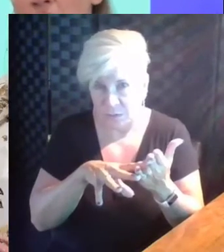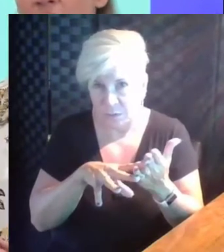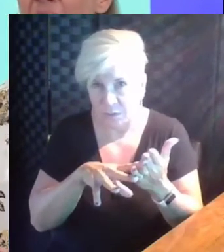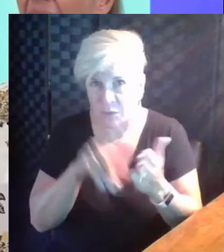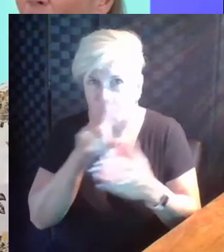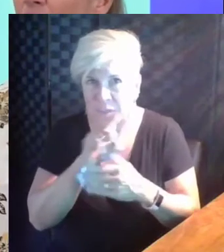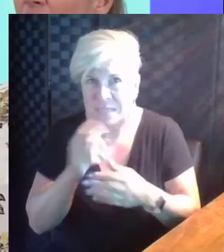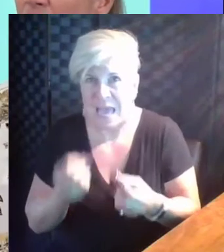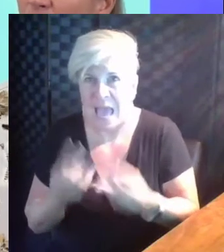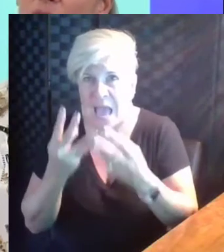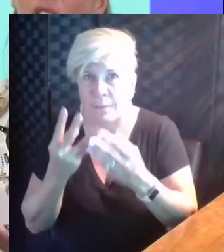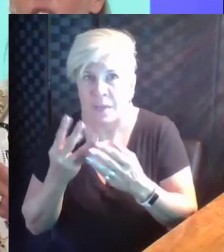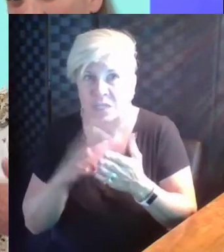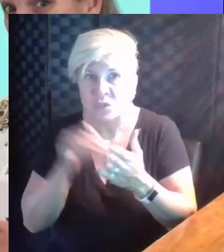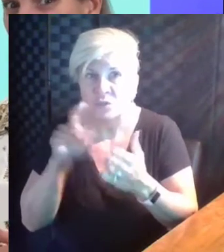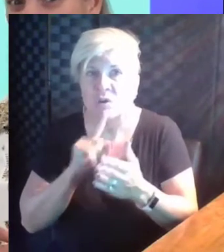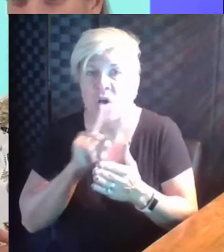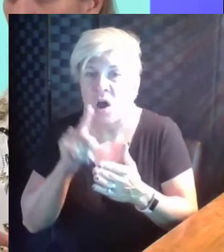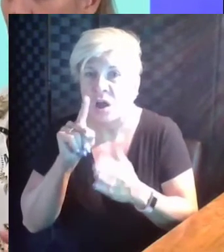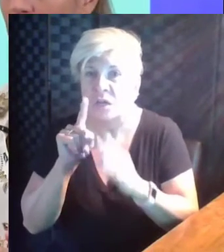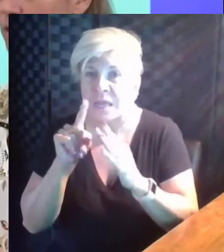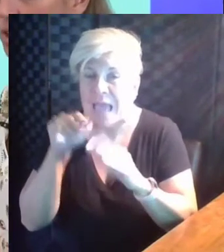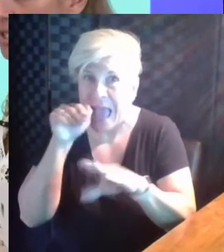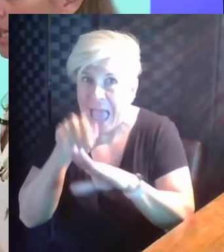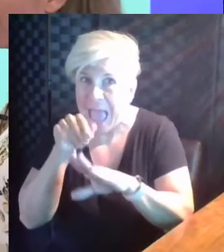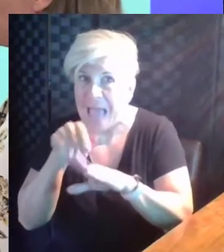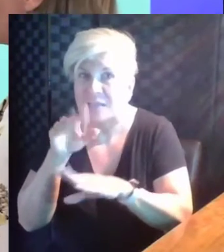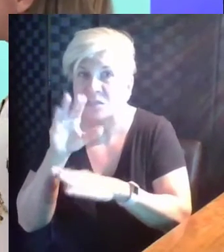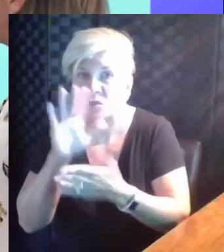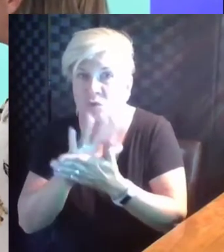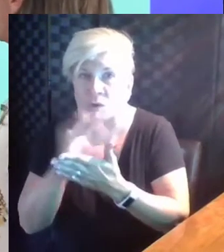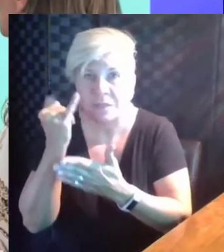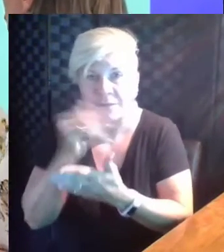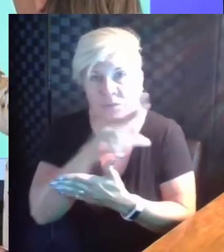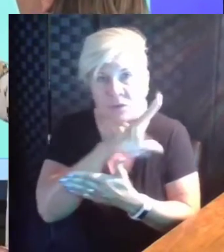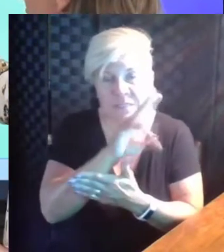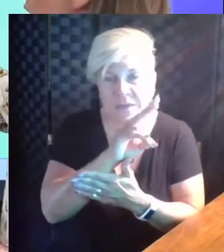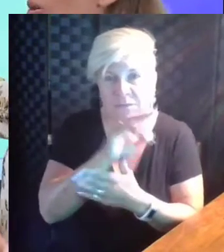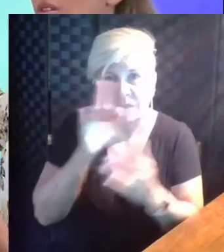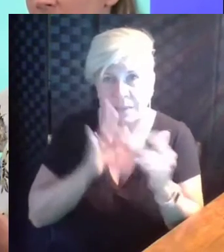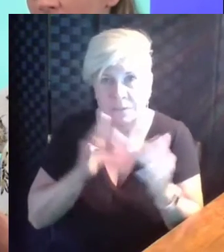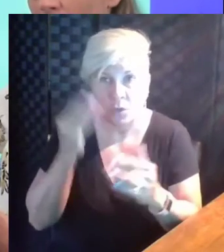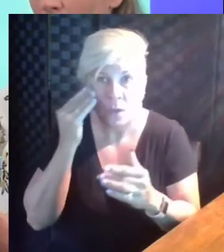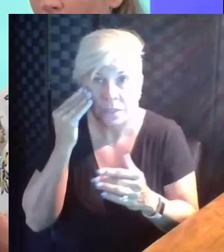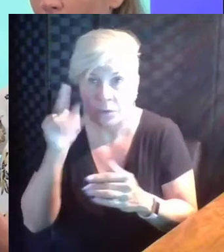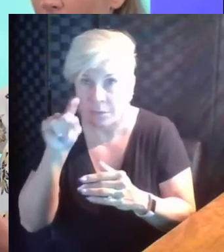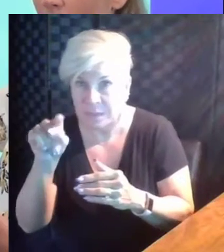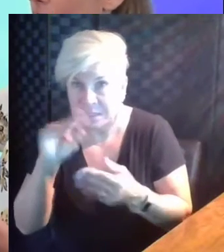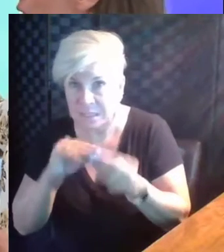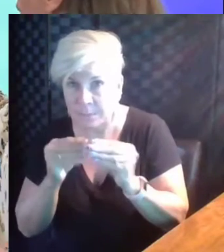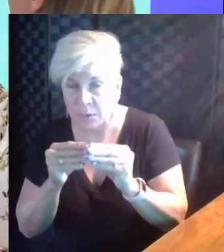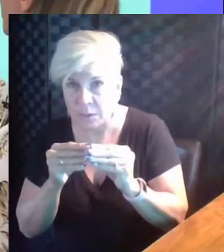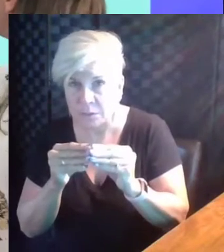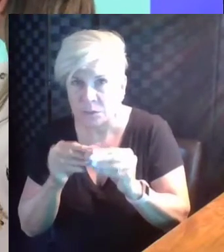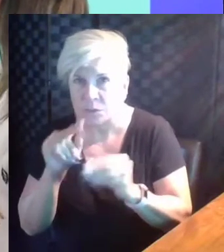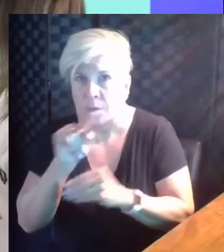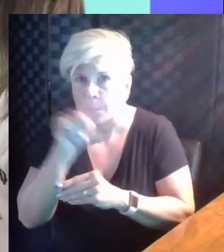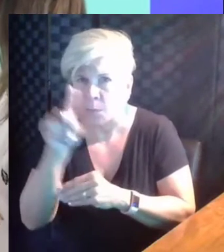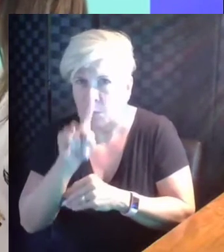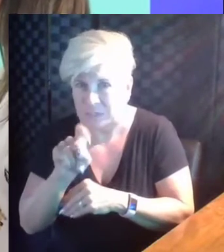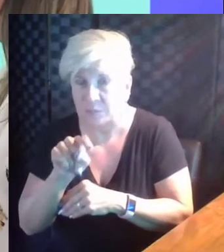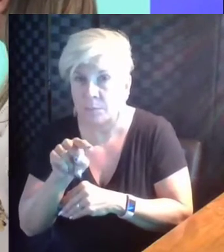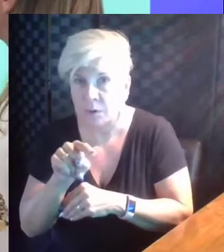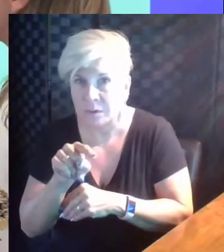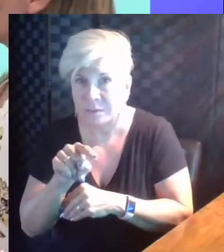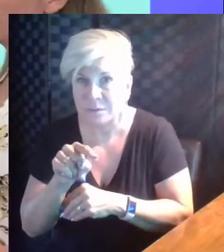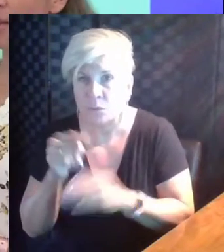the question is, how many students are at school if 37 are absent? So I need to know this number. So I'm going to put that